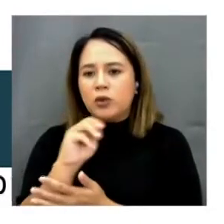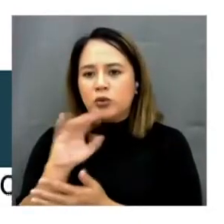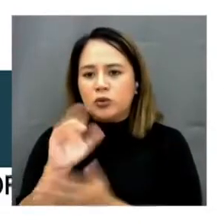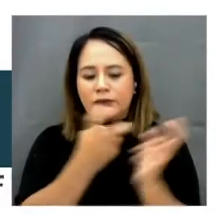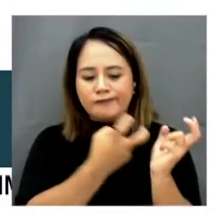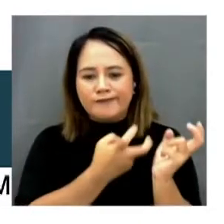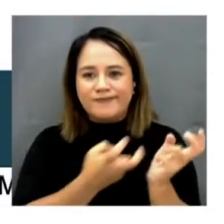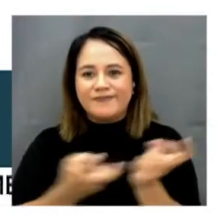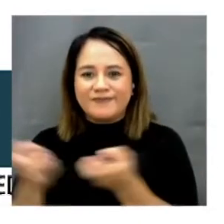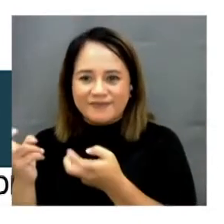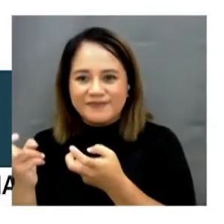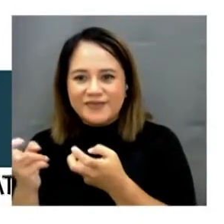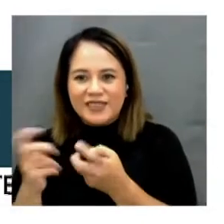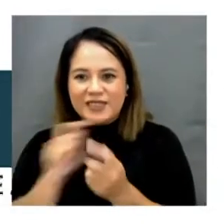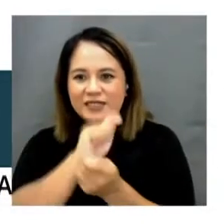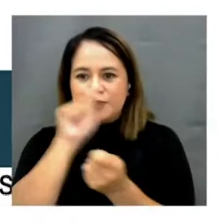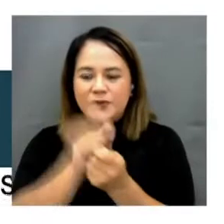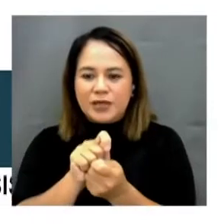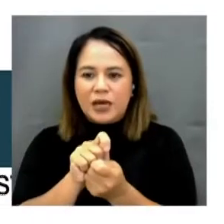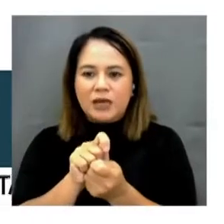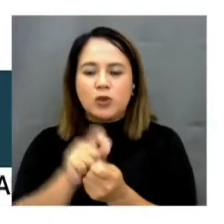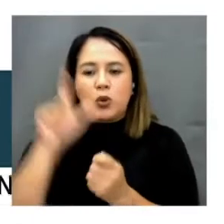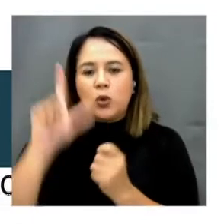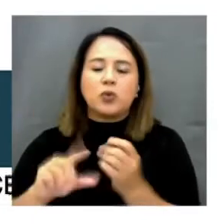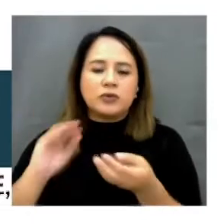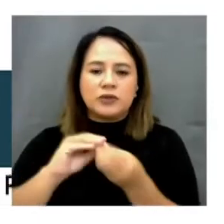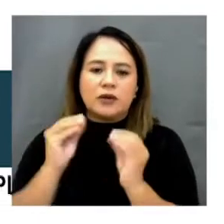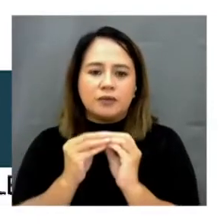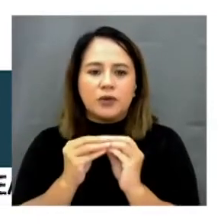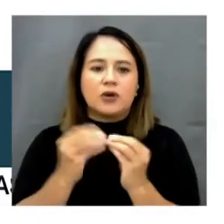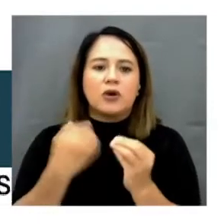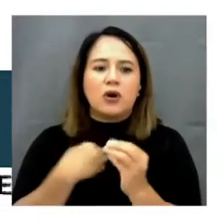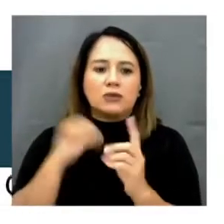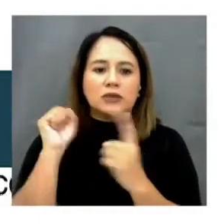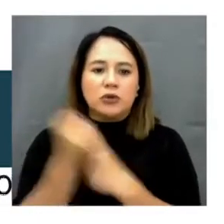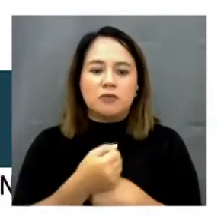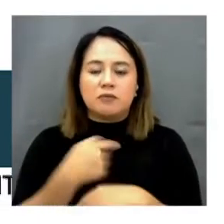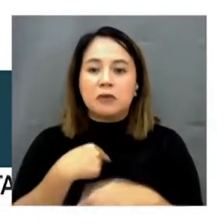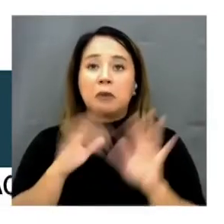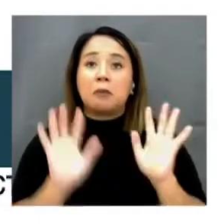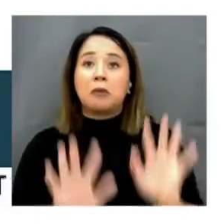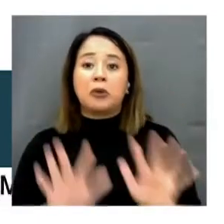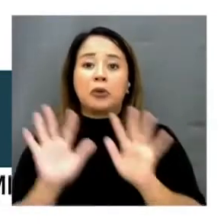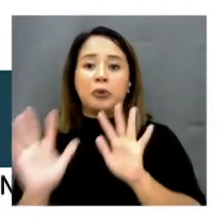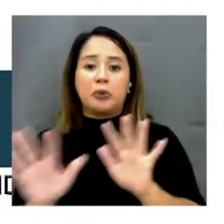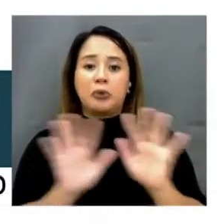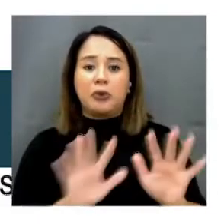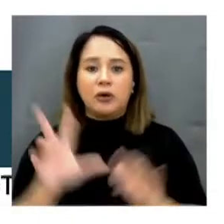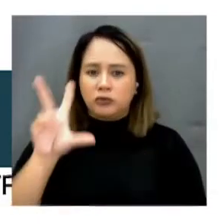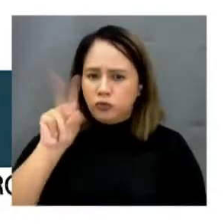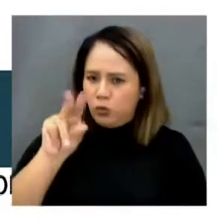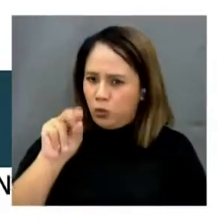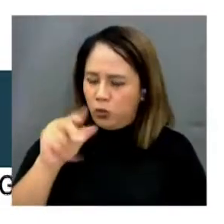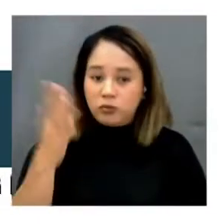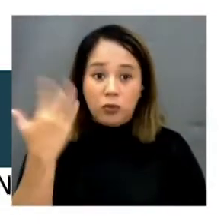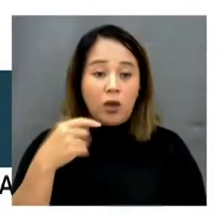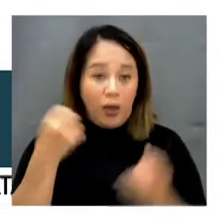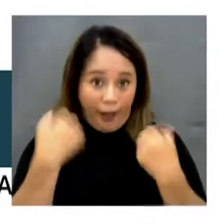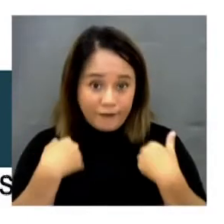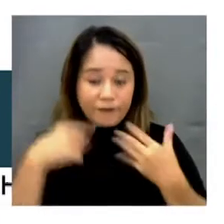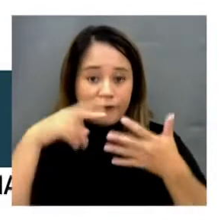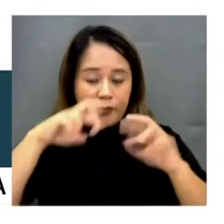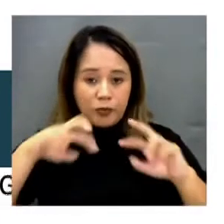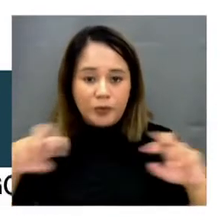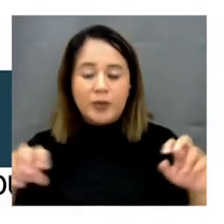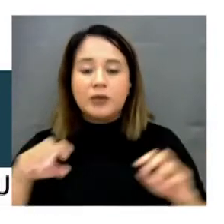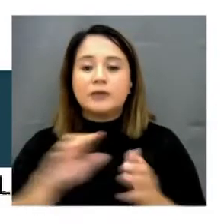out this particular null number of cases. But let us not be complacent because based on several studies, the waning